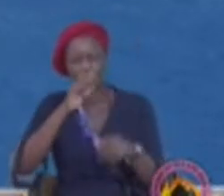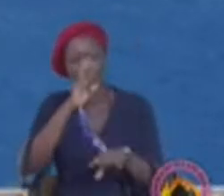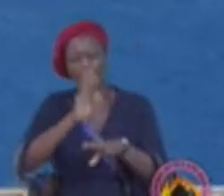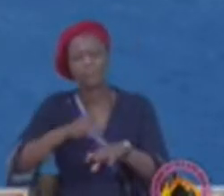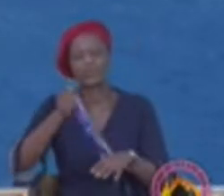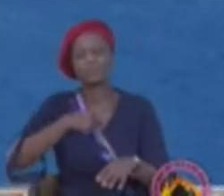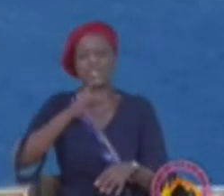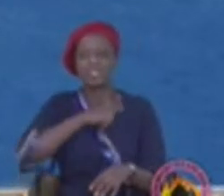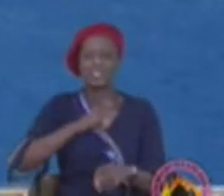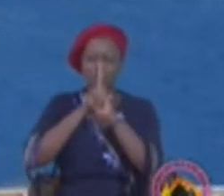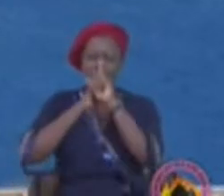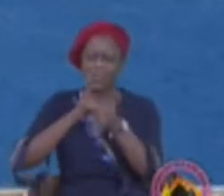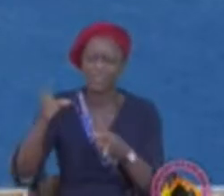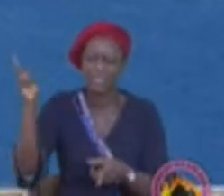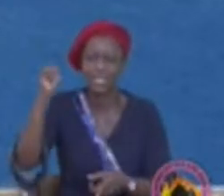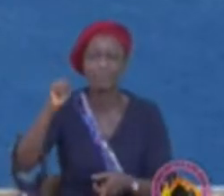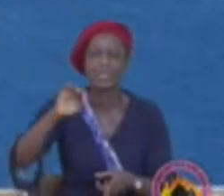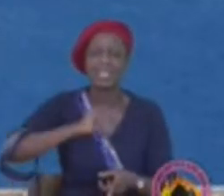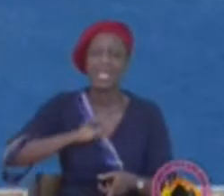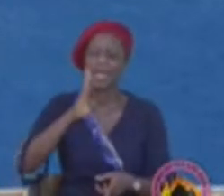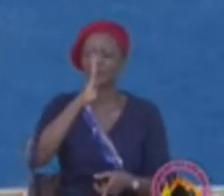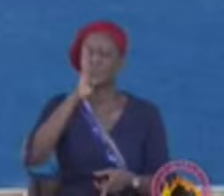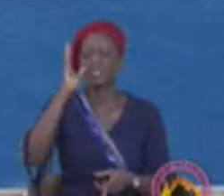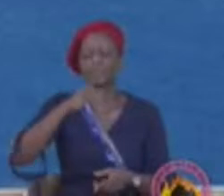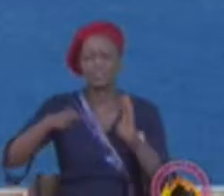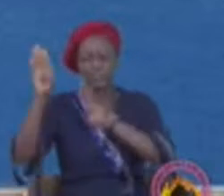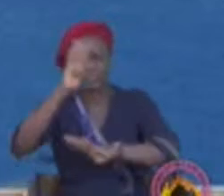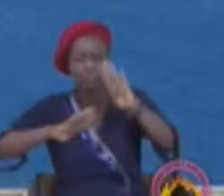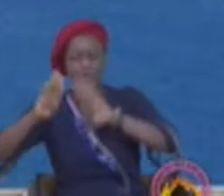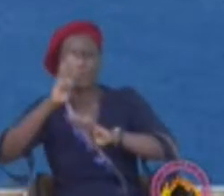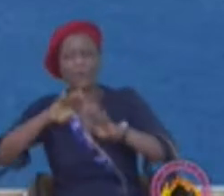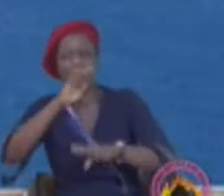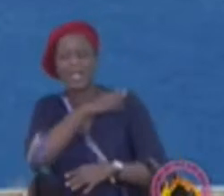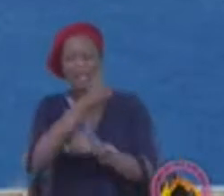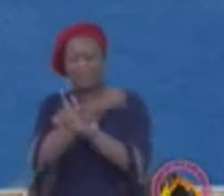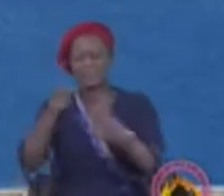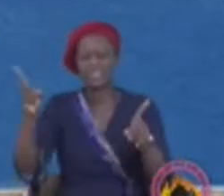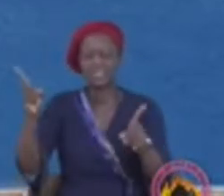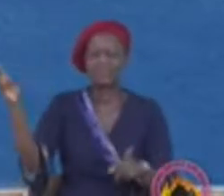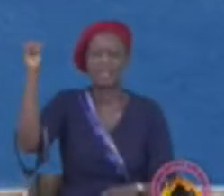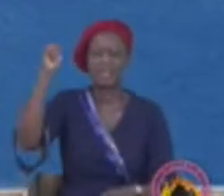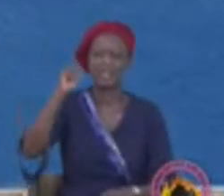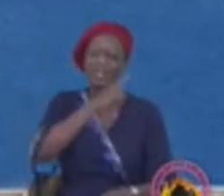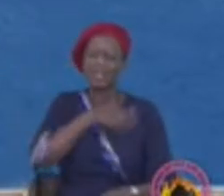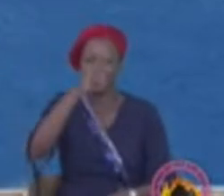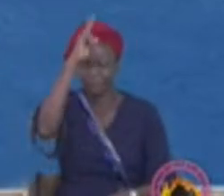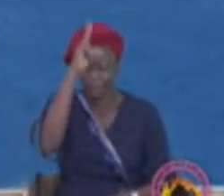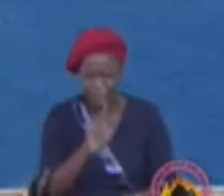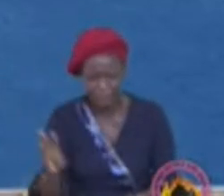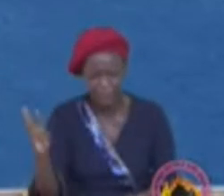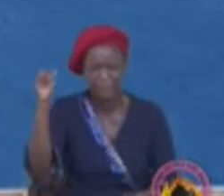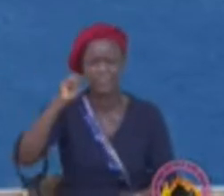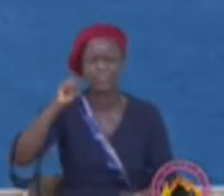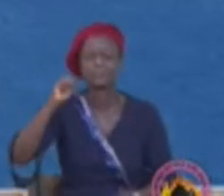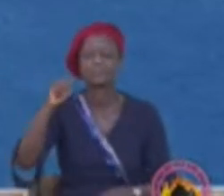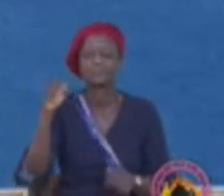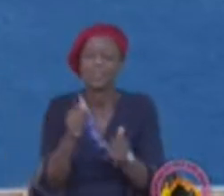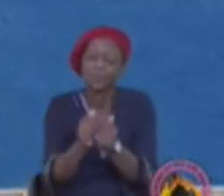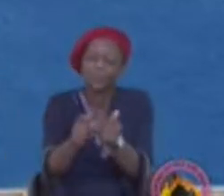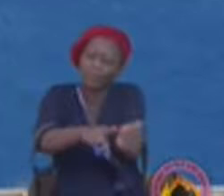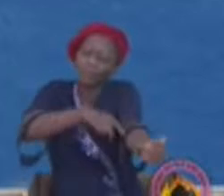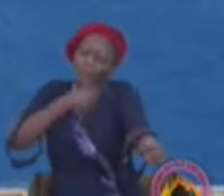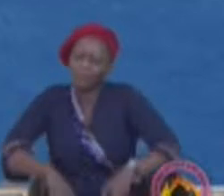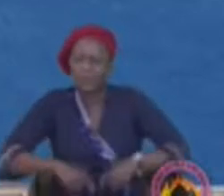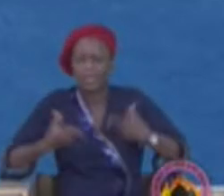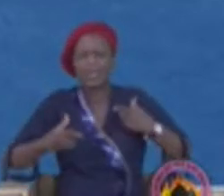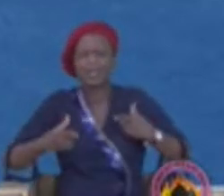I will answer him. I will be with him in trouble. I will deliver him and honor him. With long